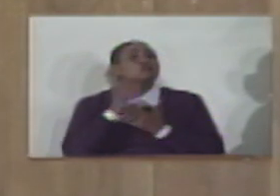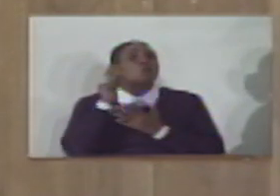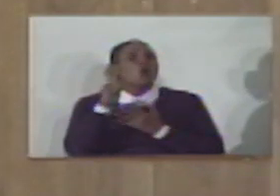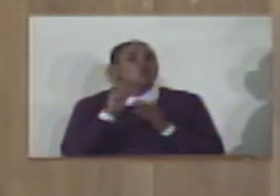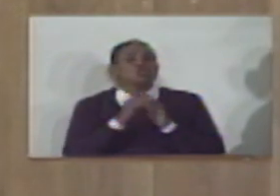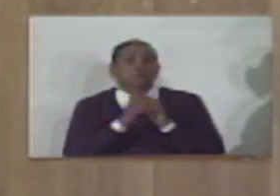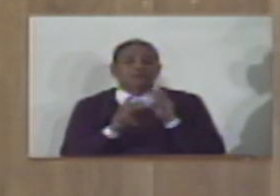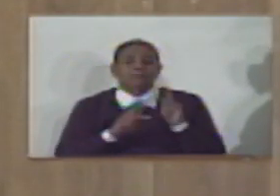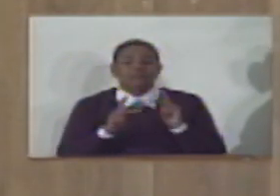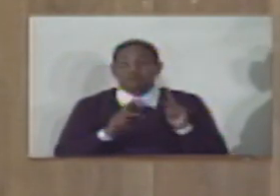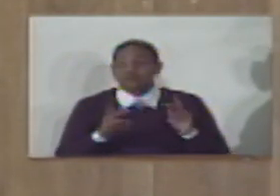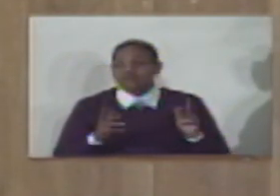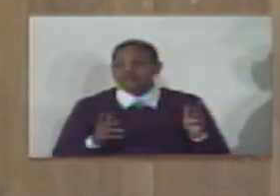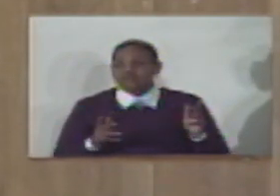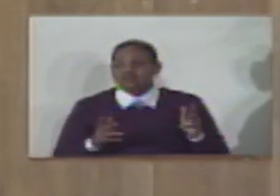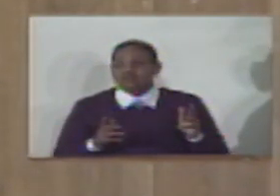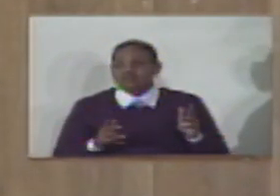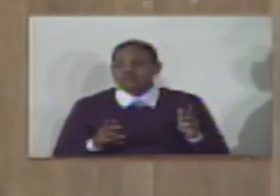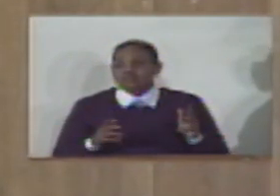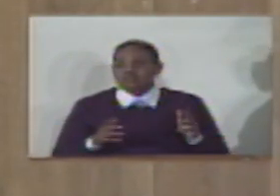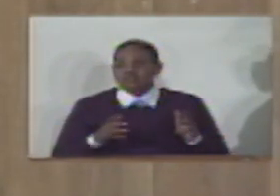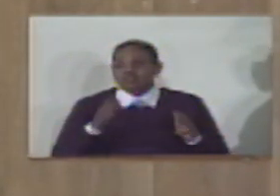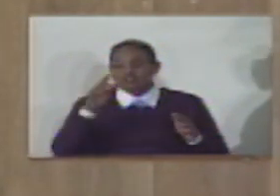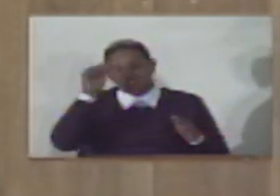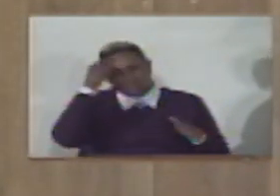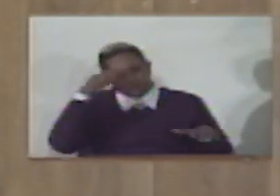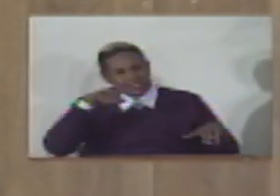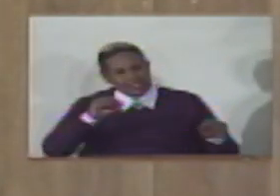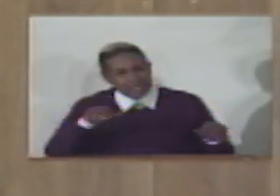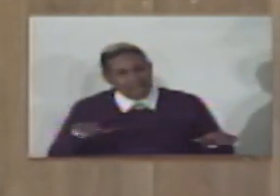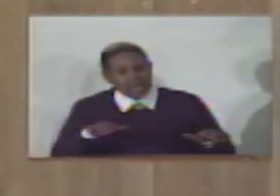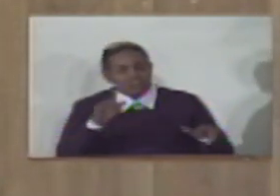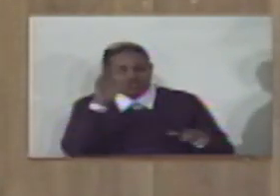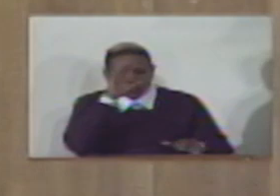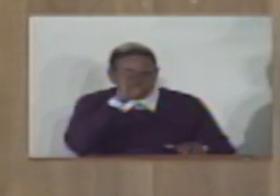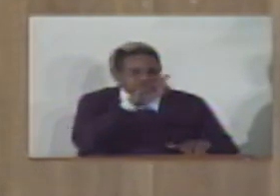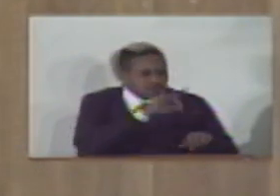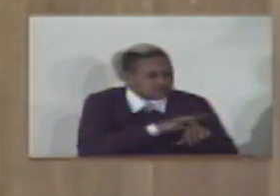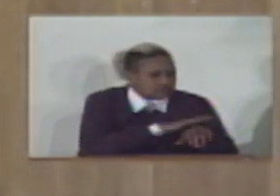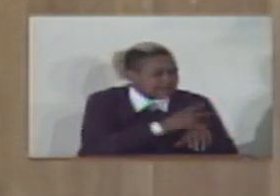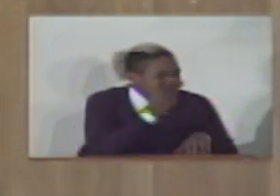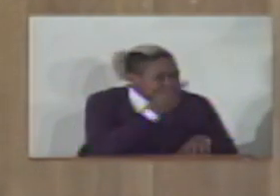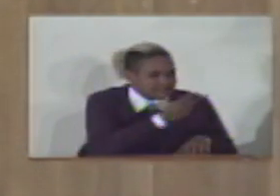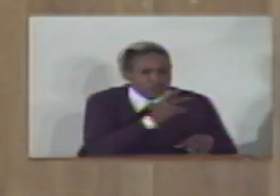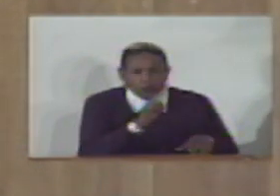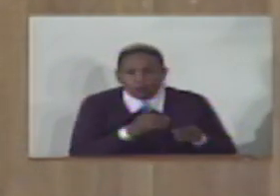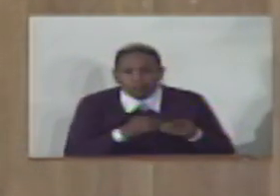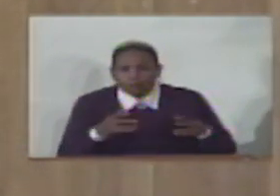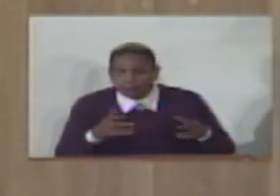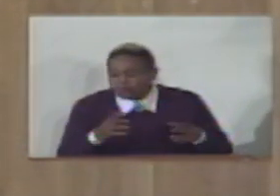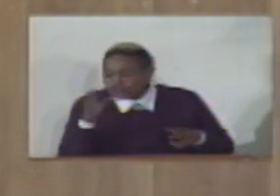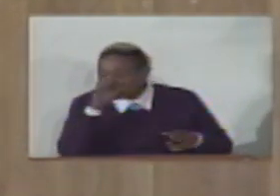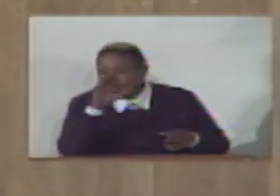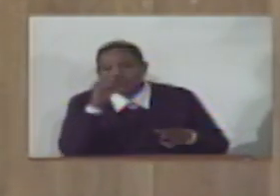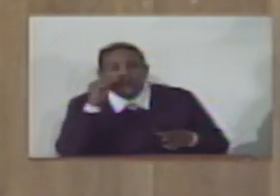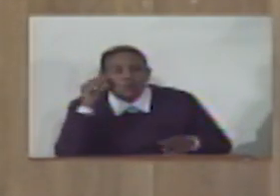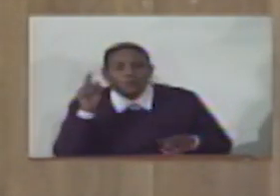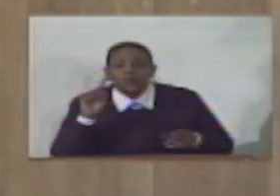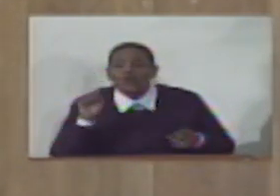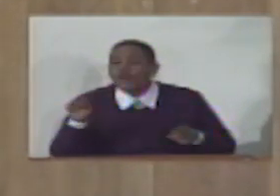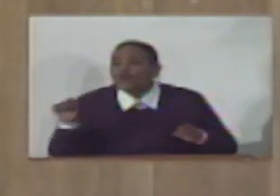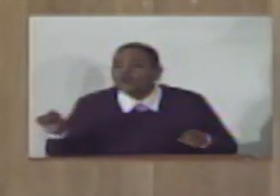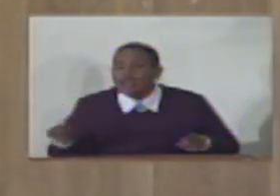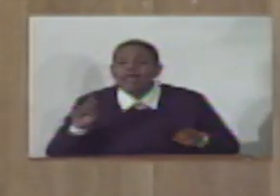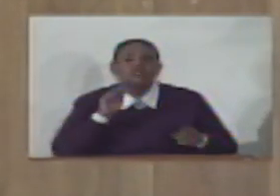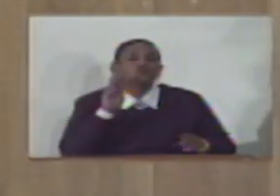to partner with the government by taking action, including searching their surroundings for mosquito breeding sites in and around their home, and